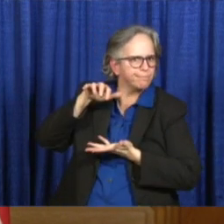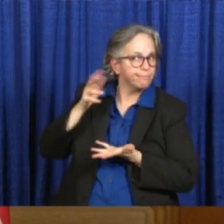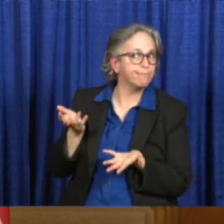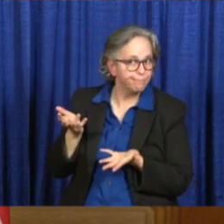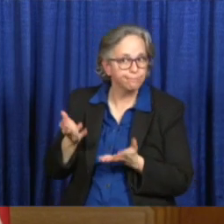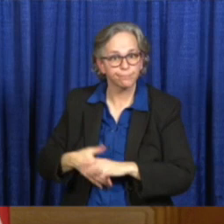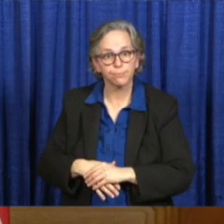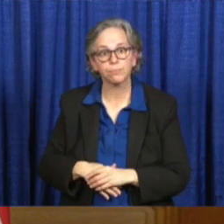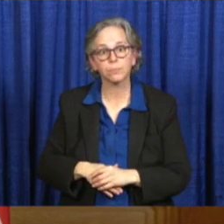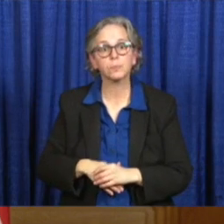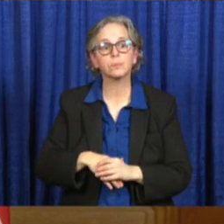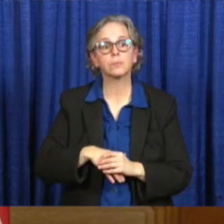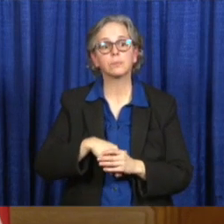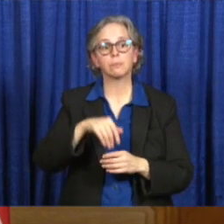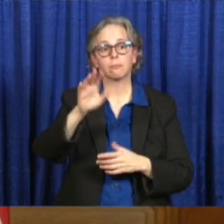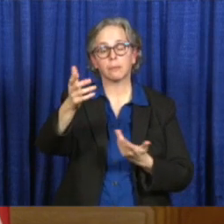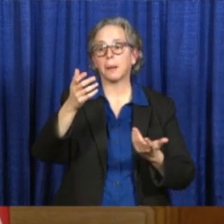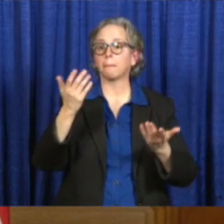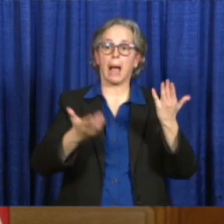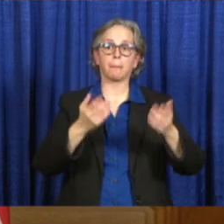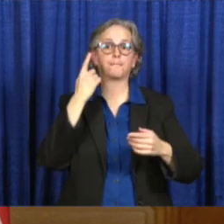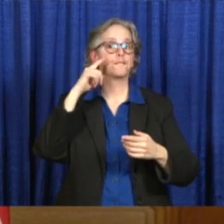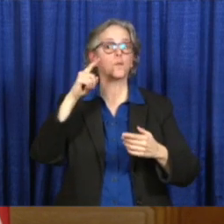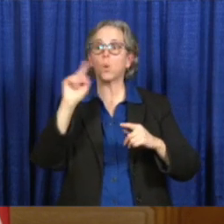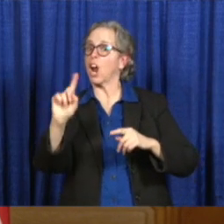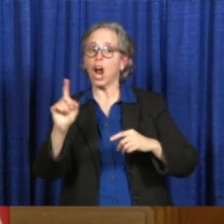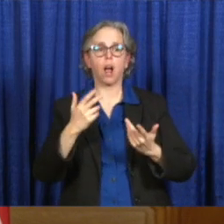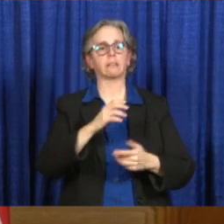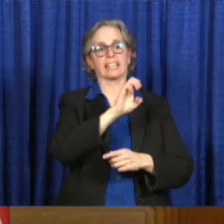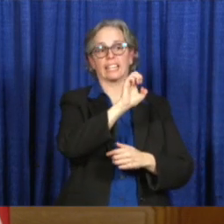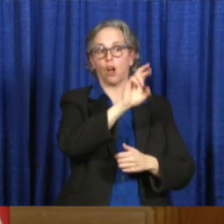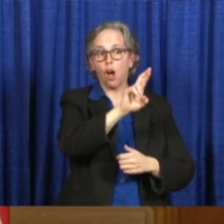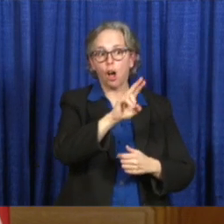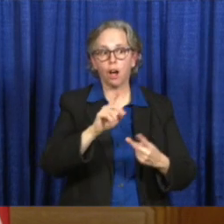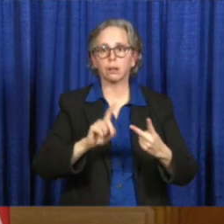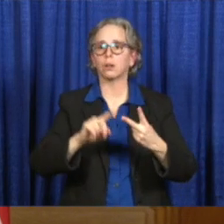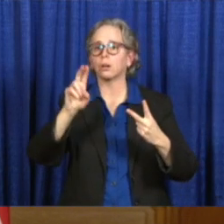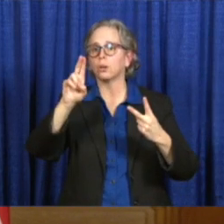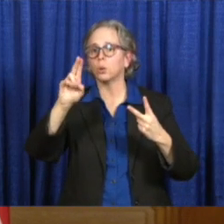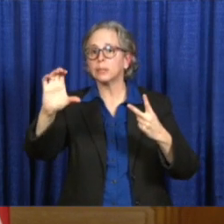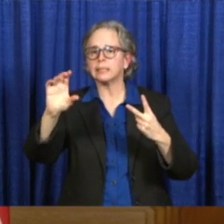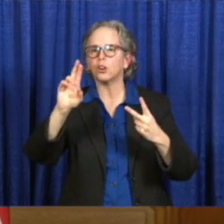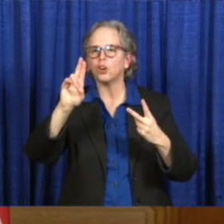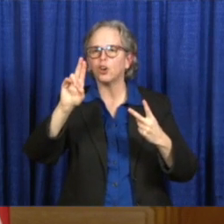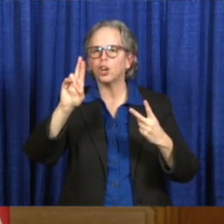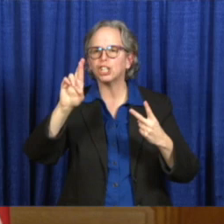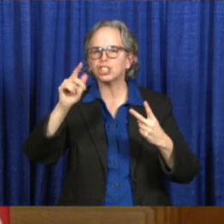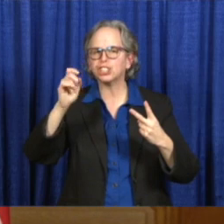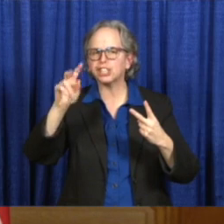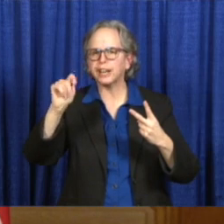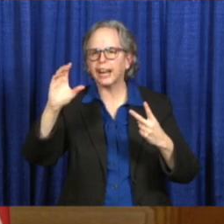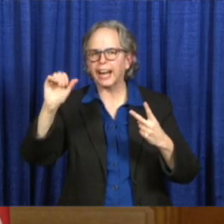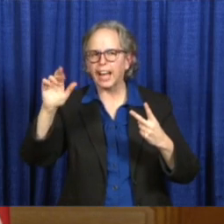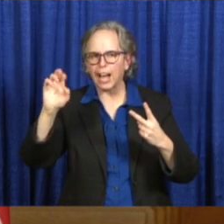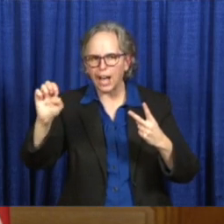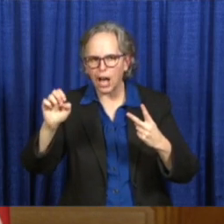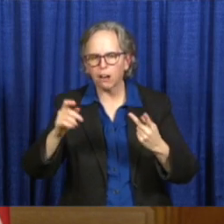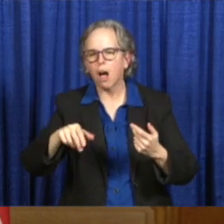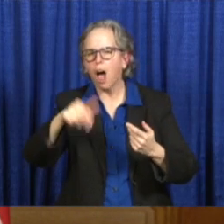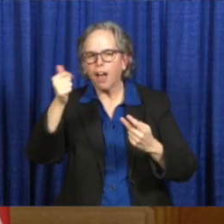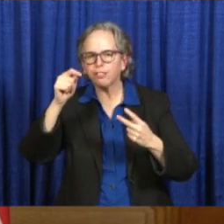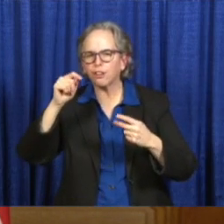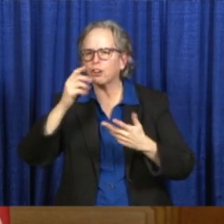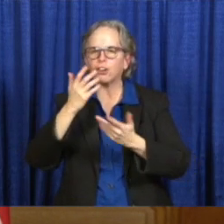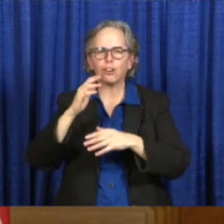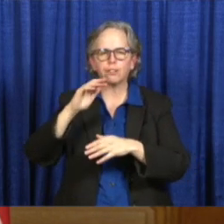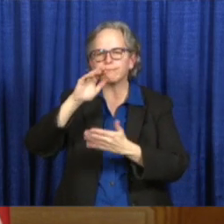centers, freestanding ambulatory surgery centers, and hospital multi-use healthcare facilities that